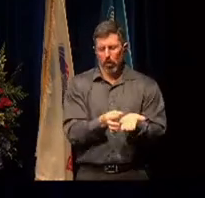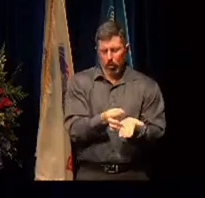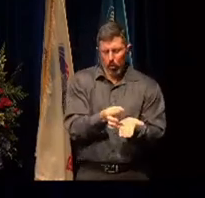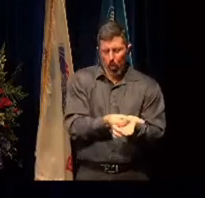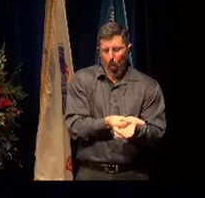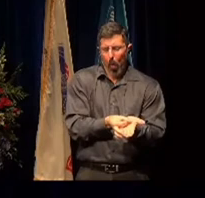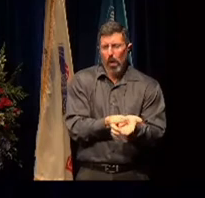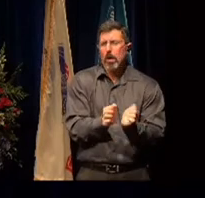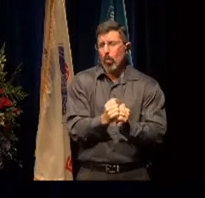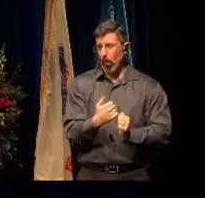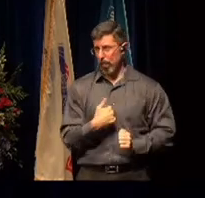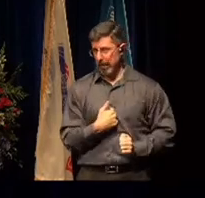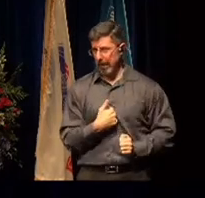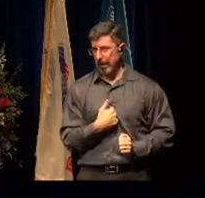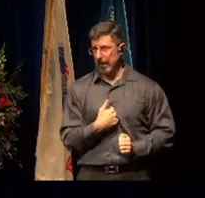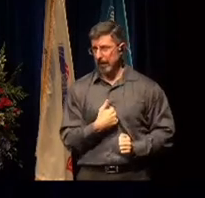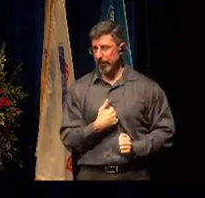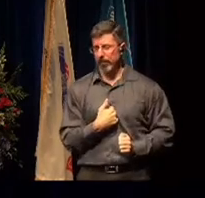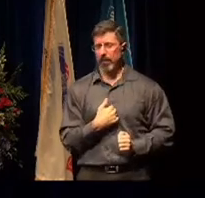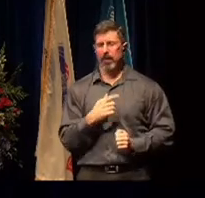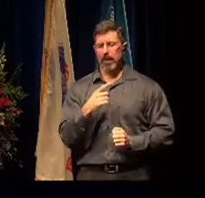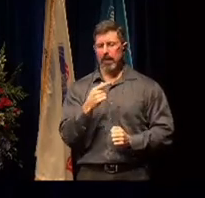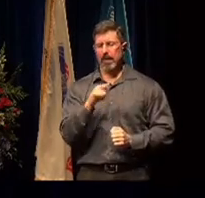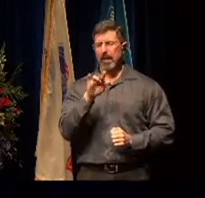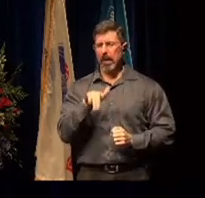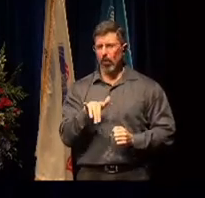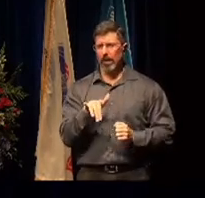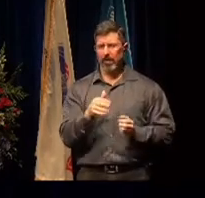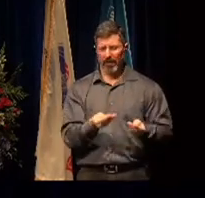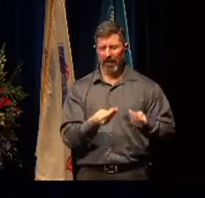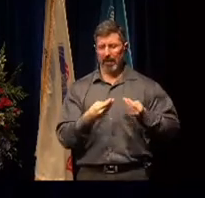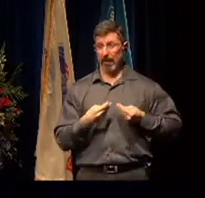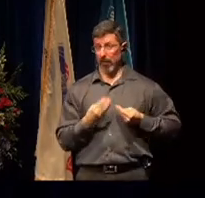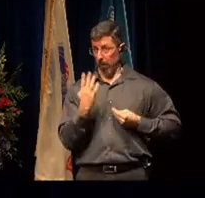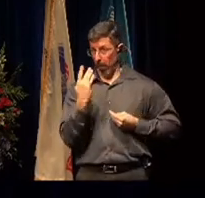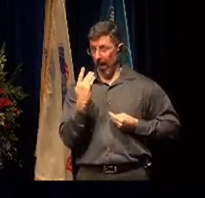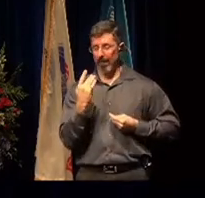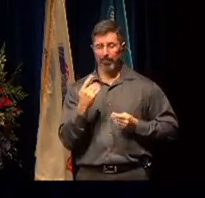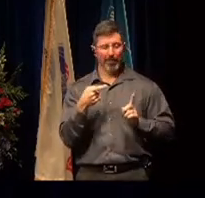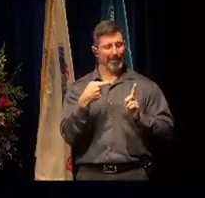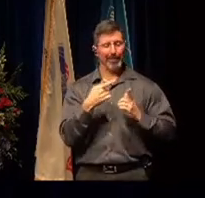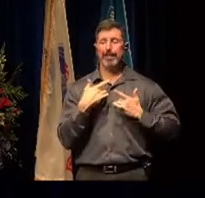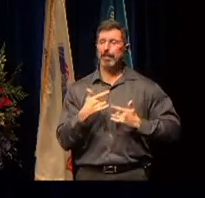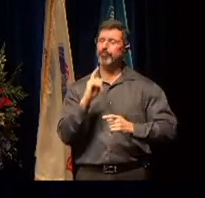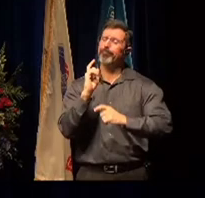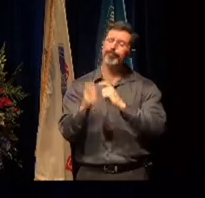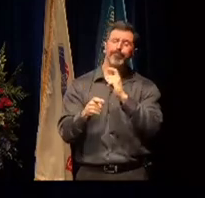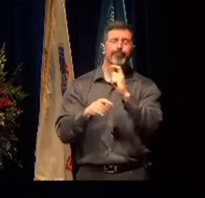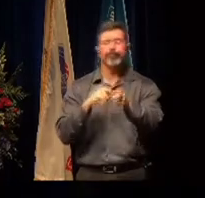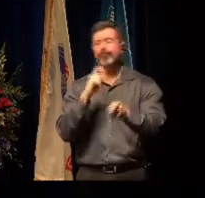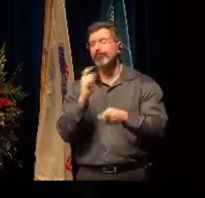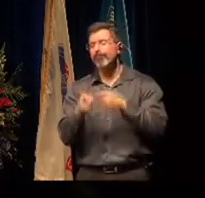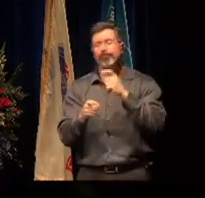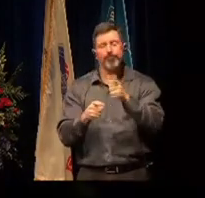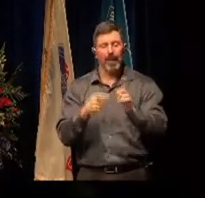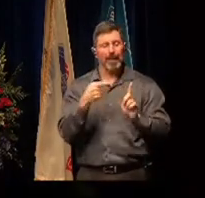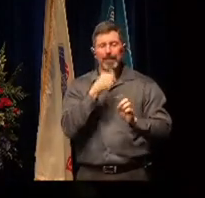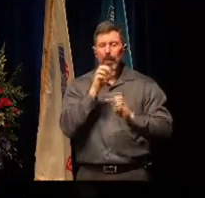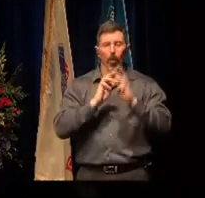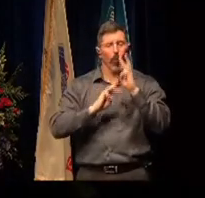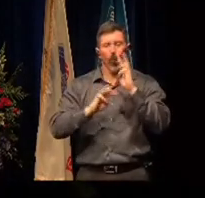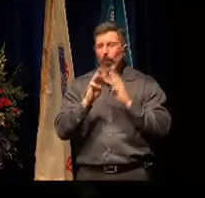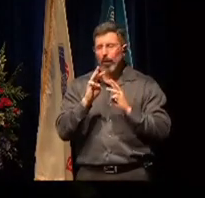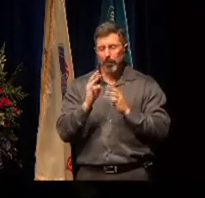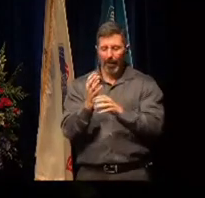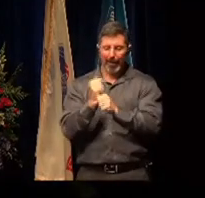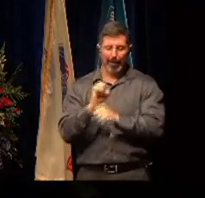he did, give, and give with no expectation of return. Service, humility, and grace. That is